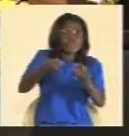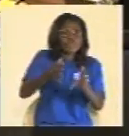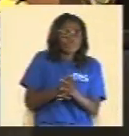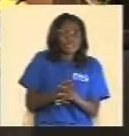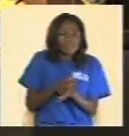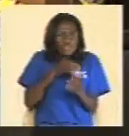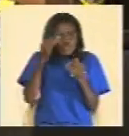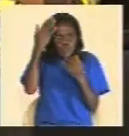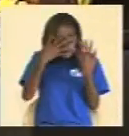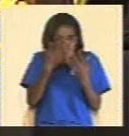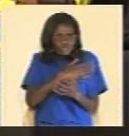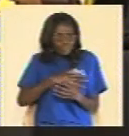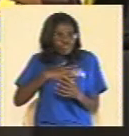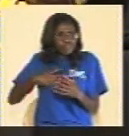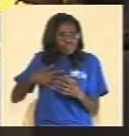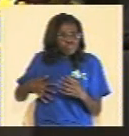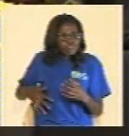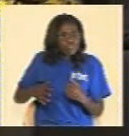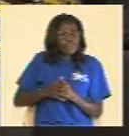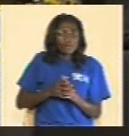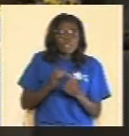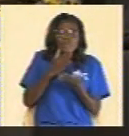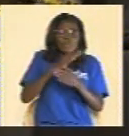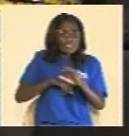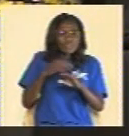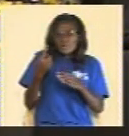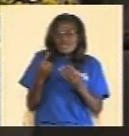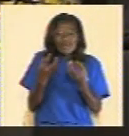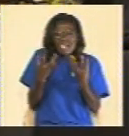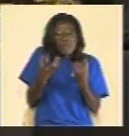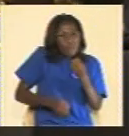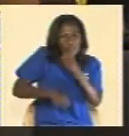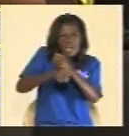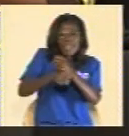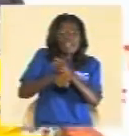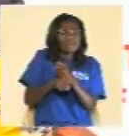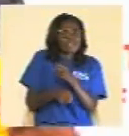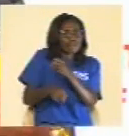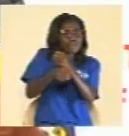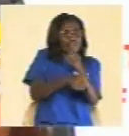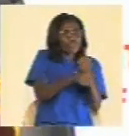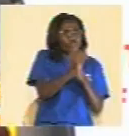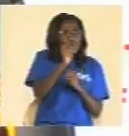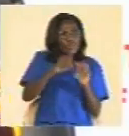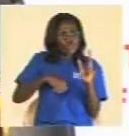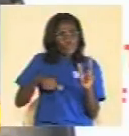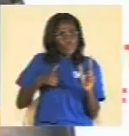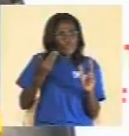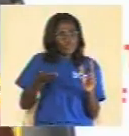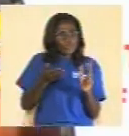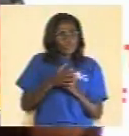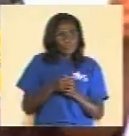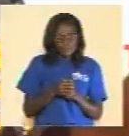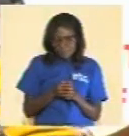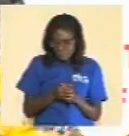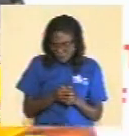emotionally. And sometimes we just need to be there for them to be kind of treatment supporters or a partner that supports this